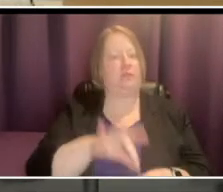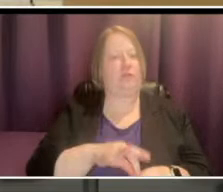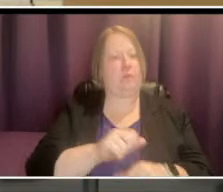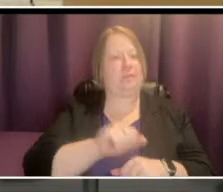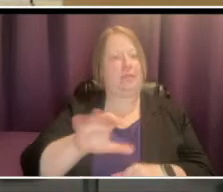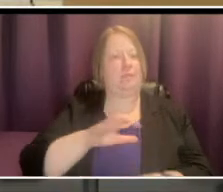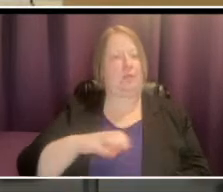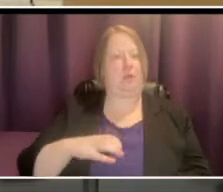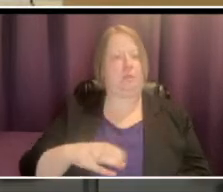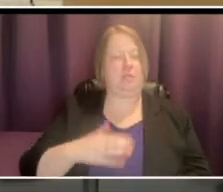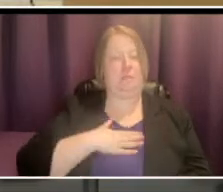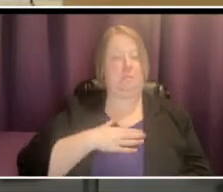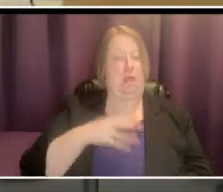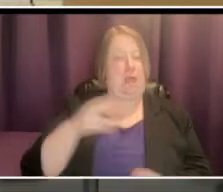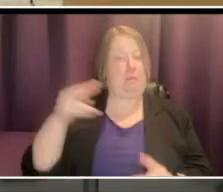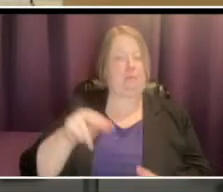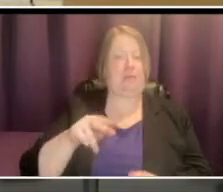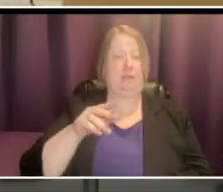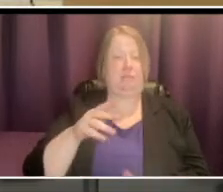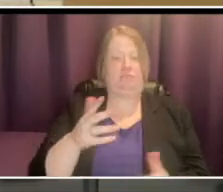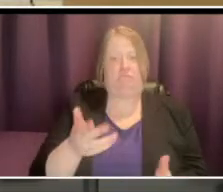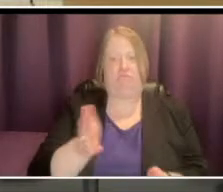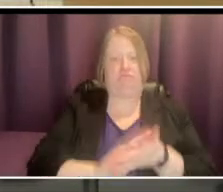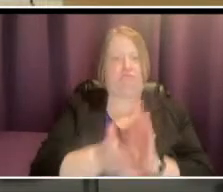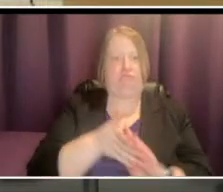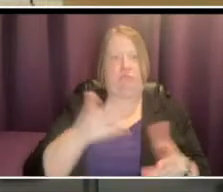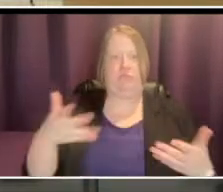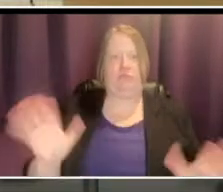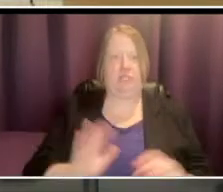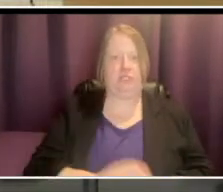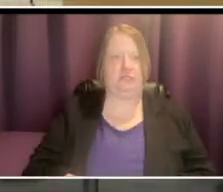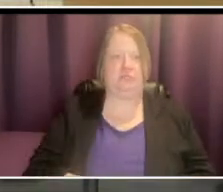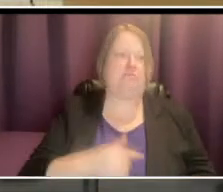the end of the matter. I didn't see,